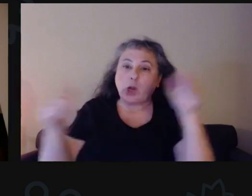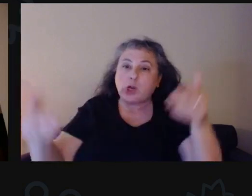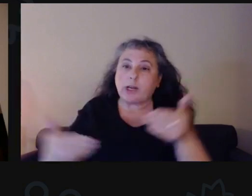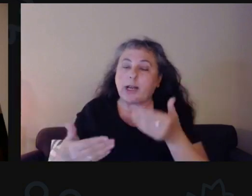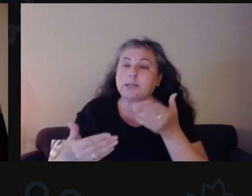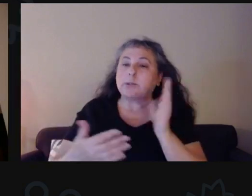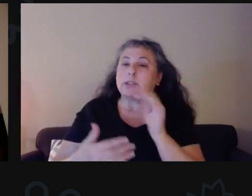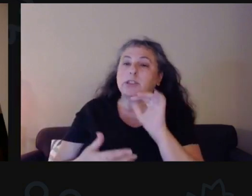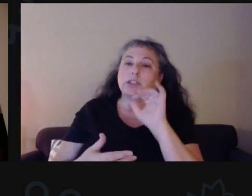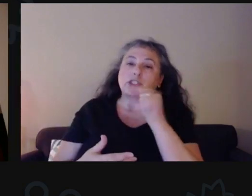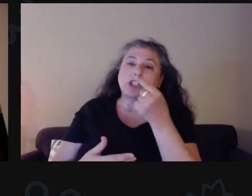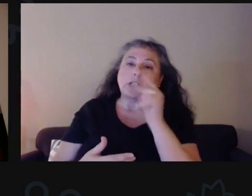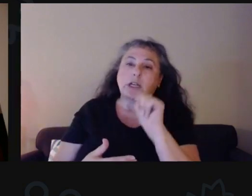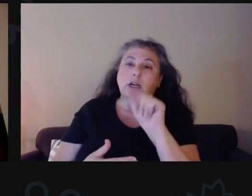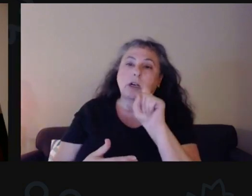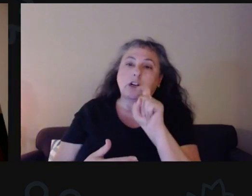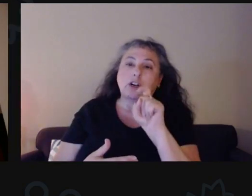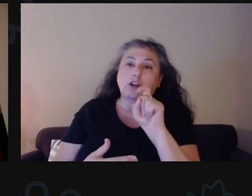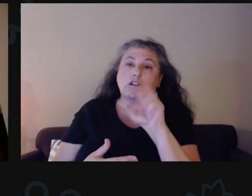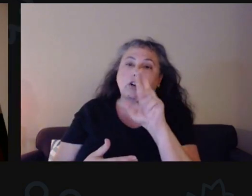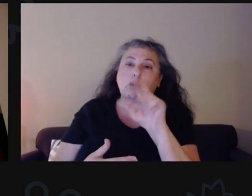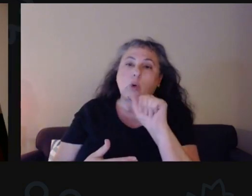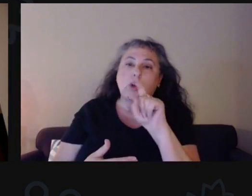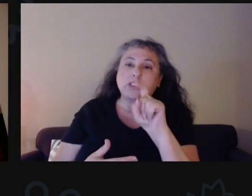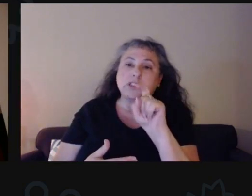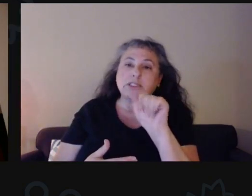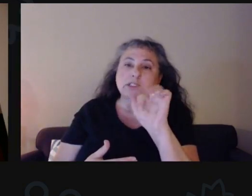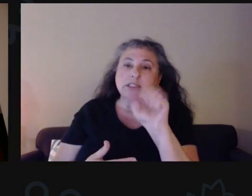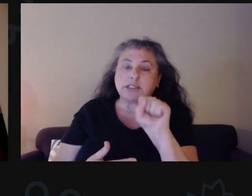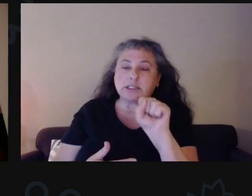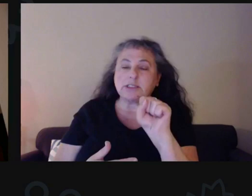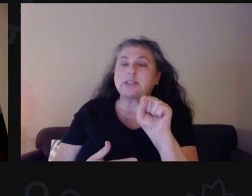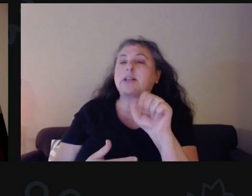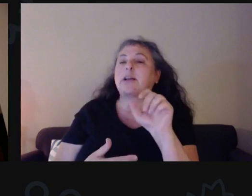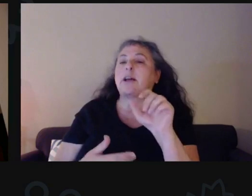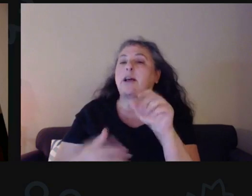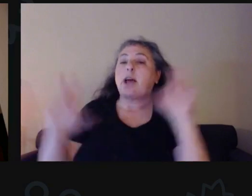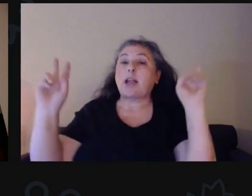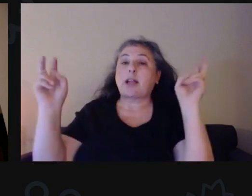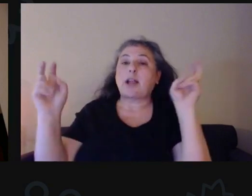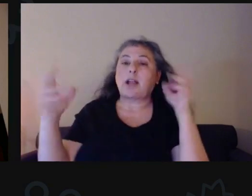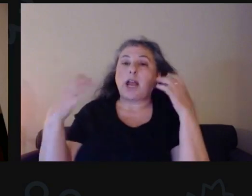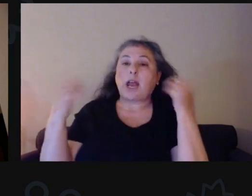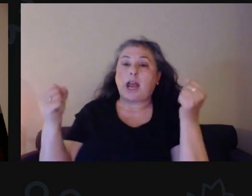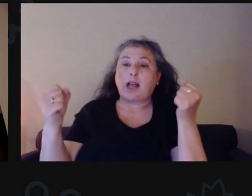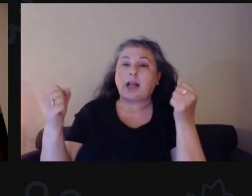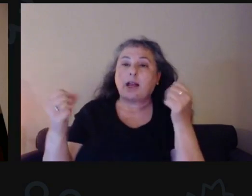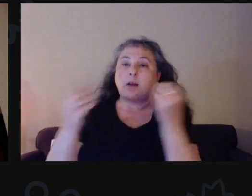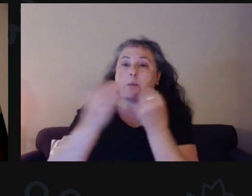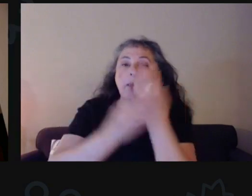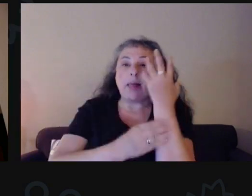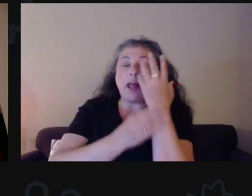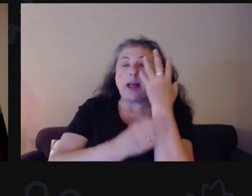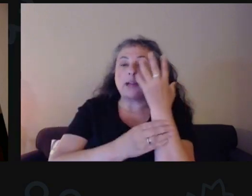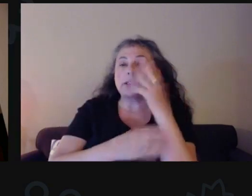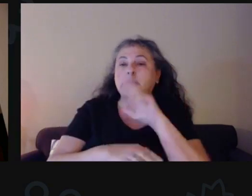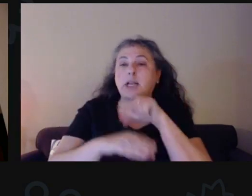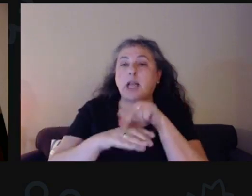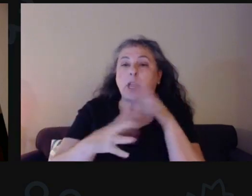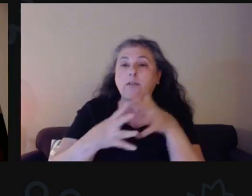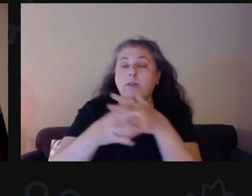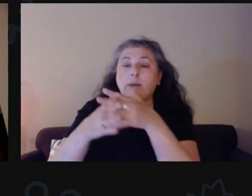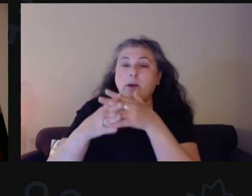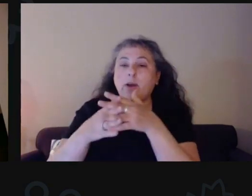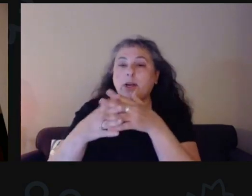Roxas, to present tonight's program titled Healing Plants, Native American Connections to Nature for Health and